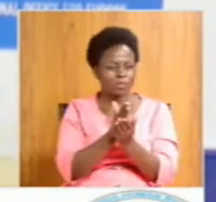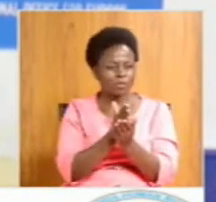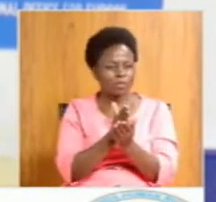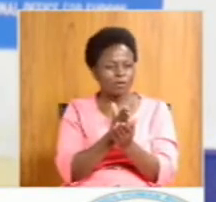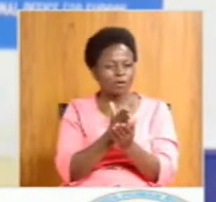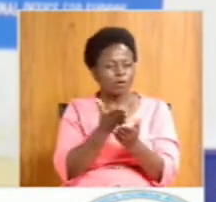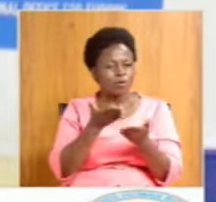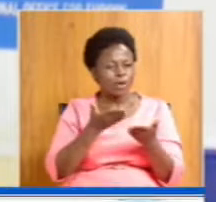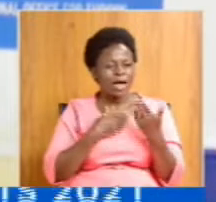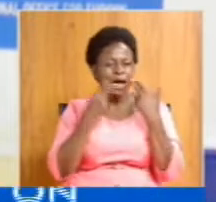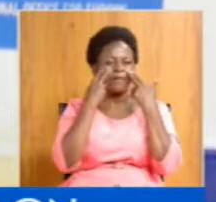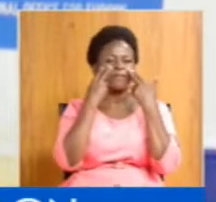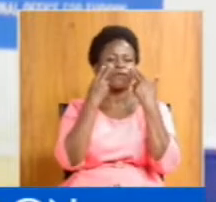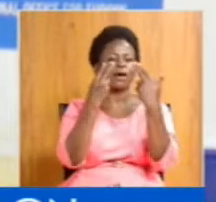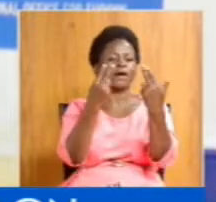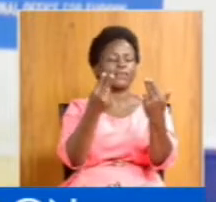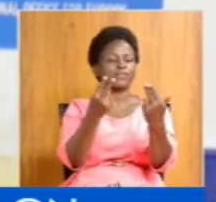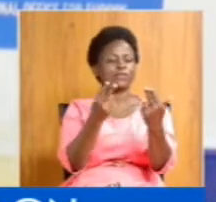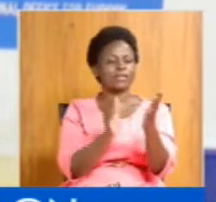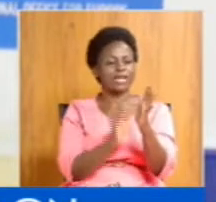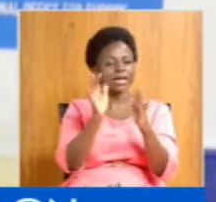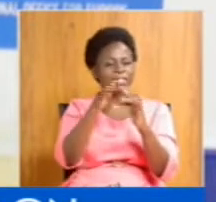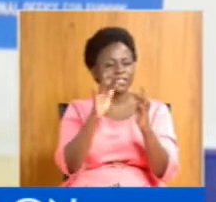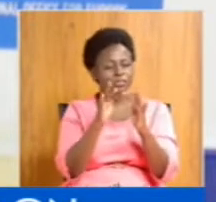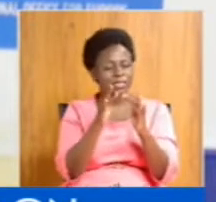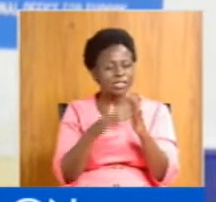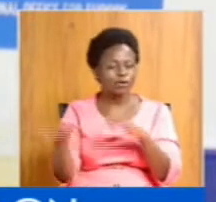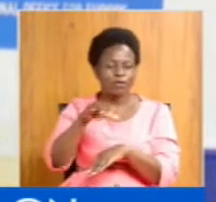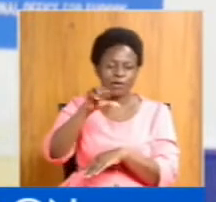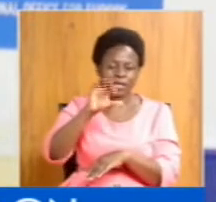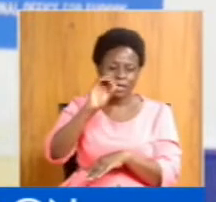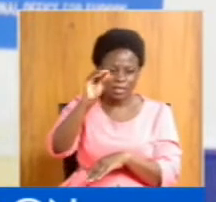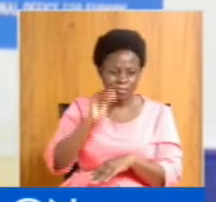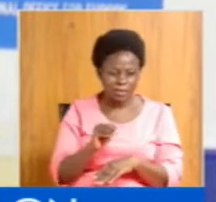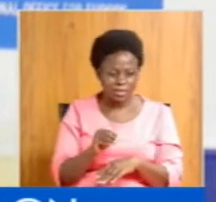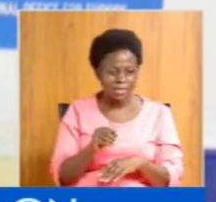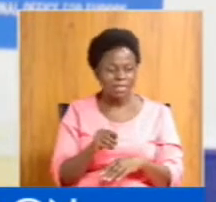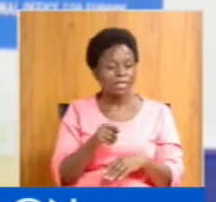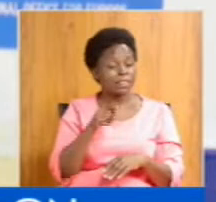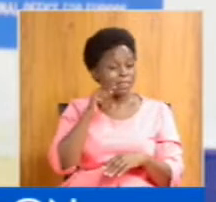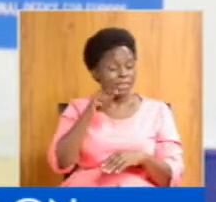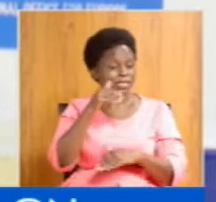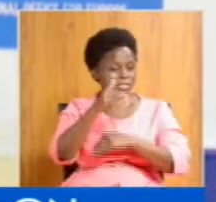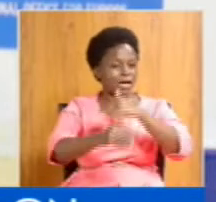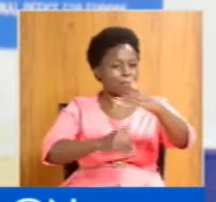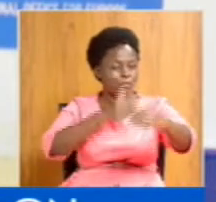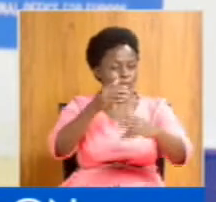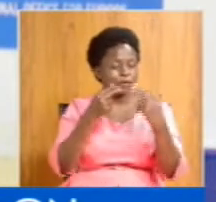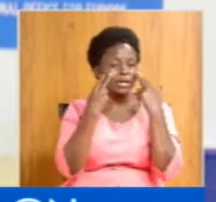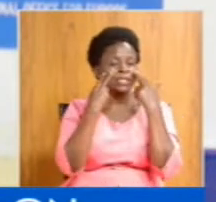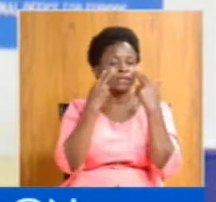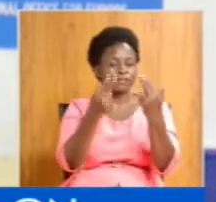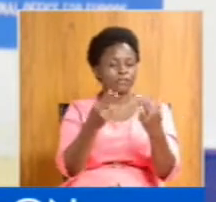that we have a vision in terms of access to Internet over 90%. That is a progressive vision